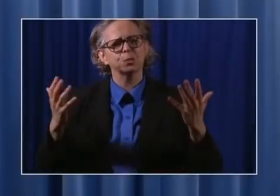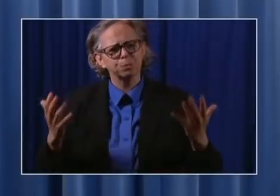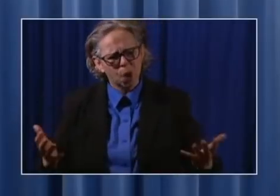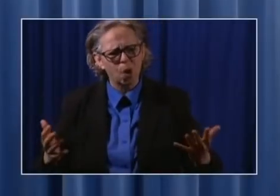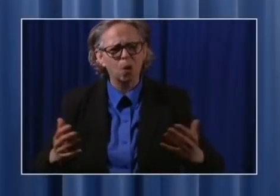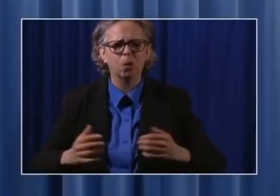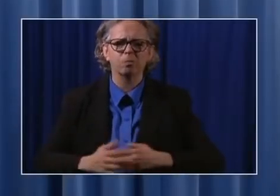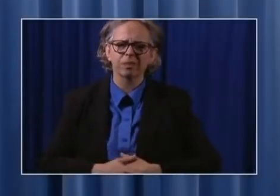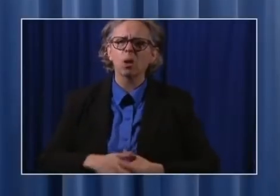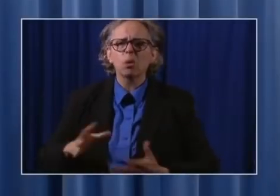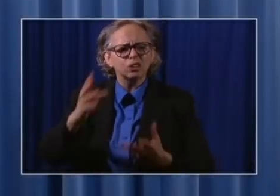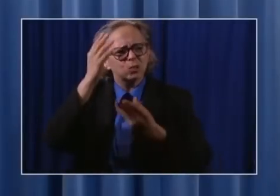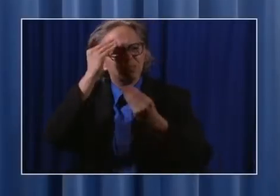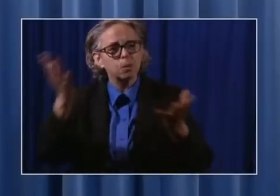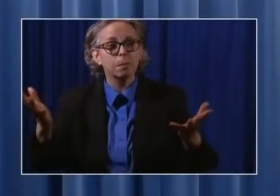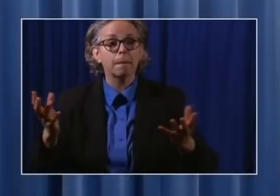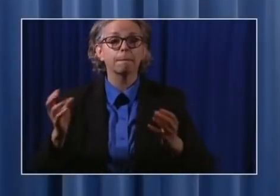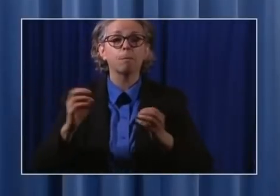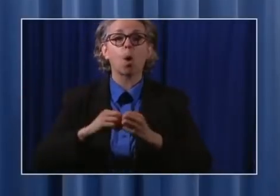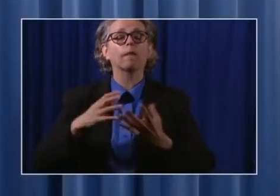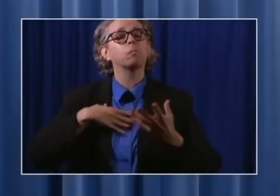this afternoon.